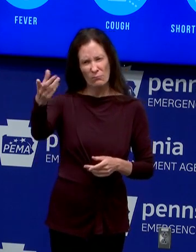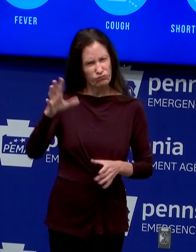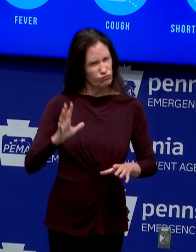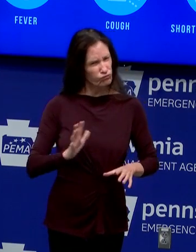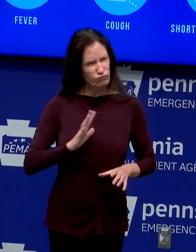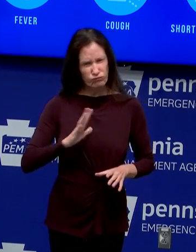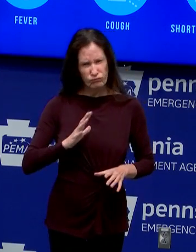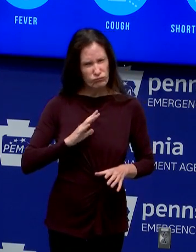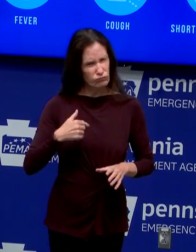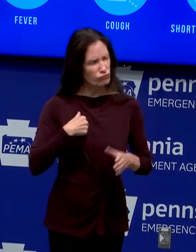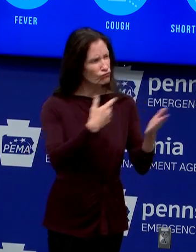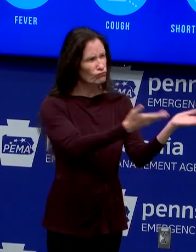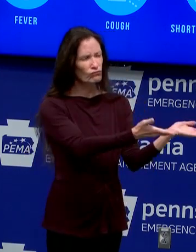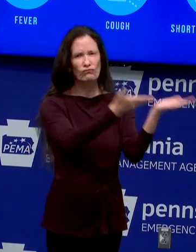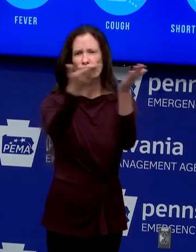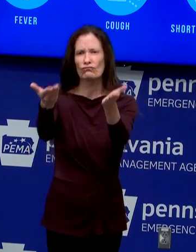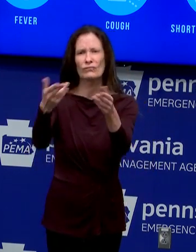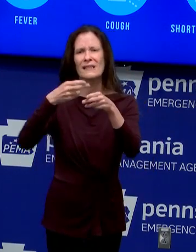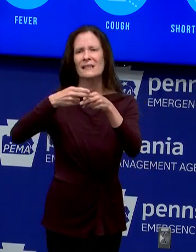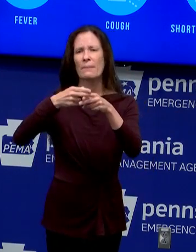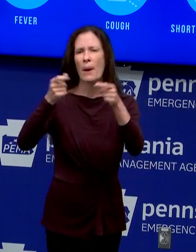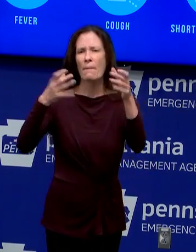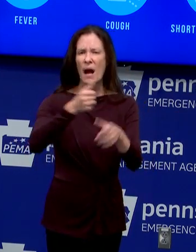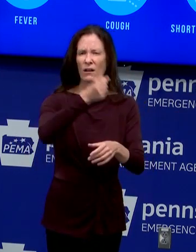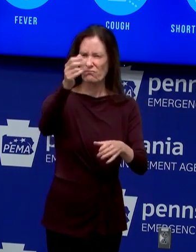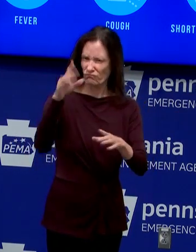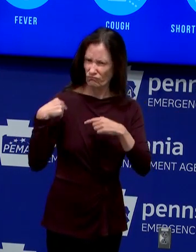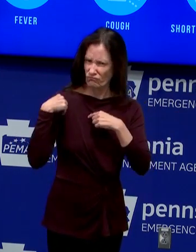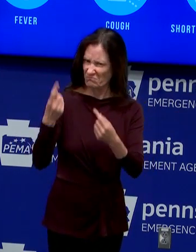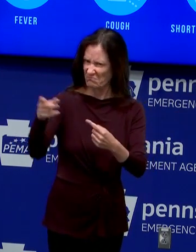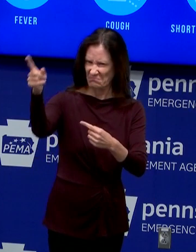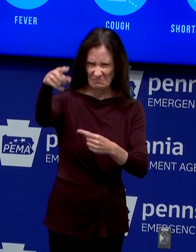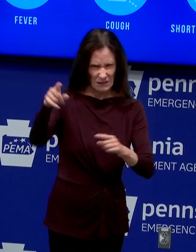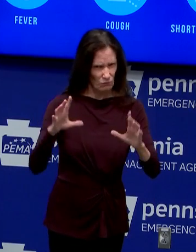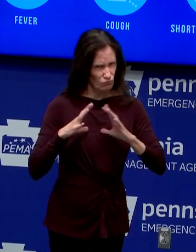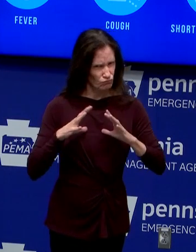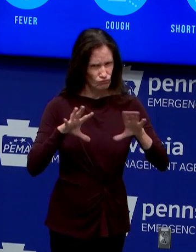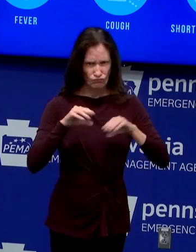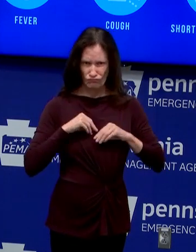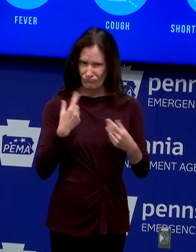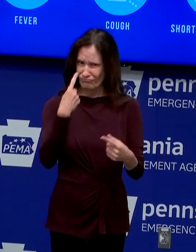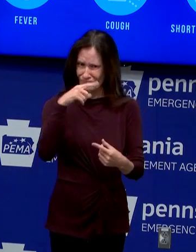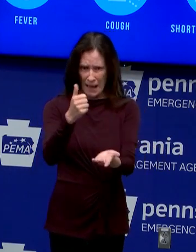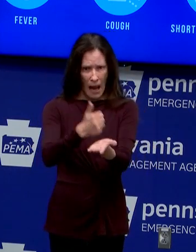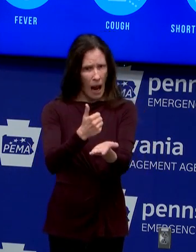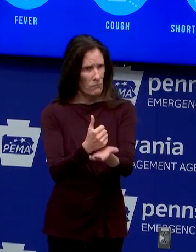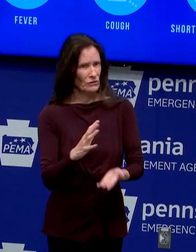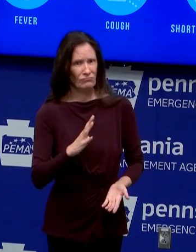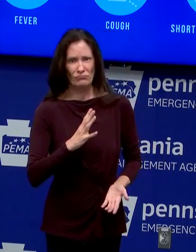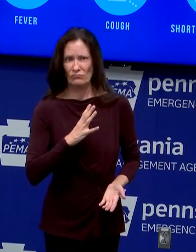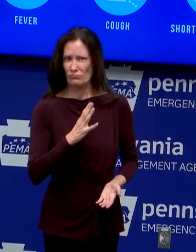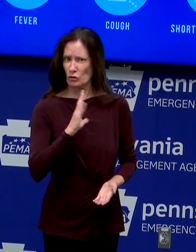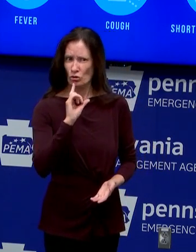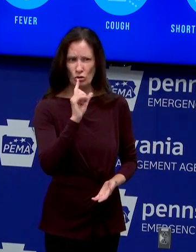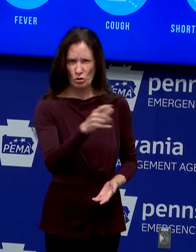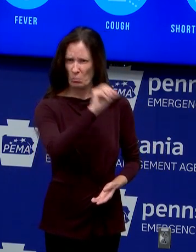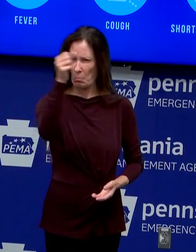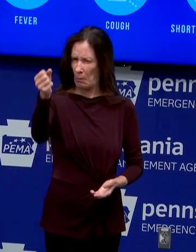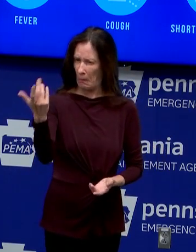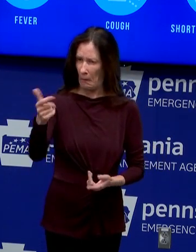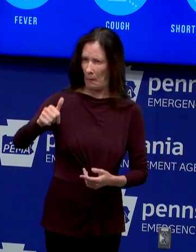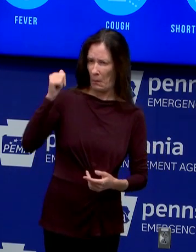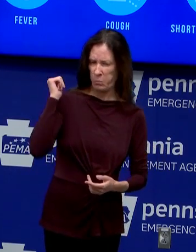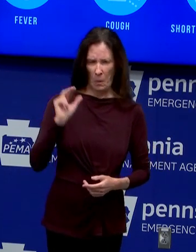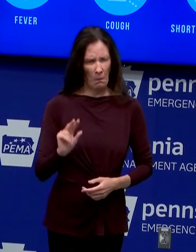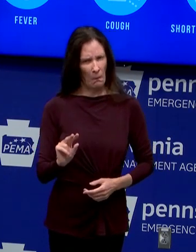of all the parties, and that's how the temporary manager is starting at Brighton. From Bucks County Courier-Times, Dr.